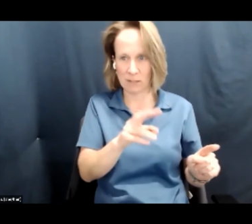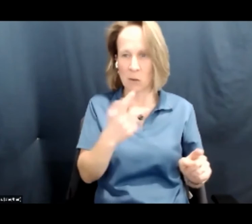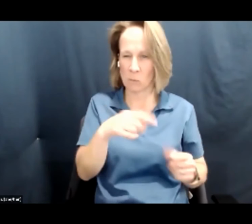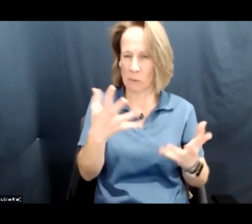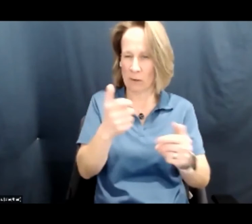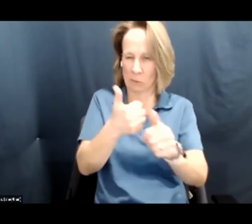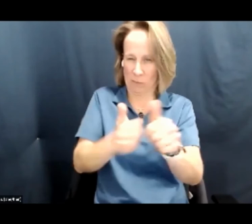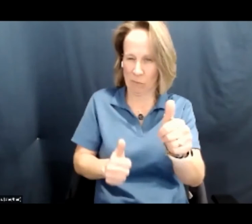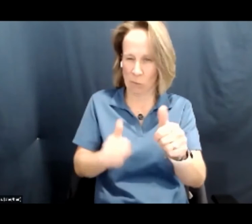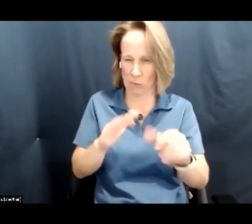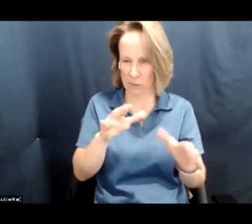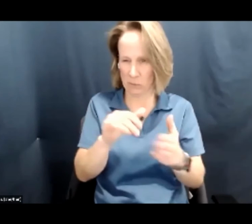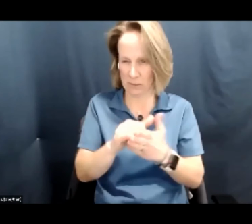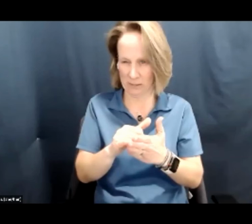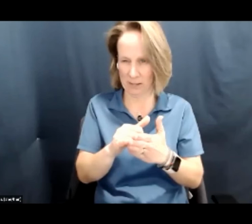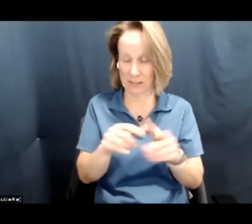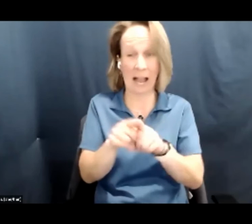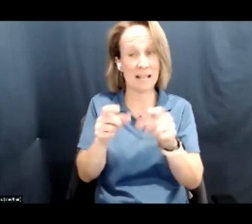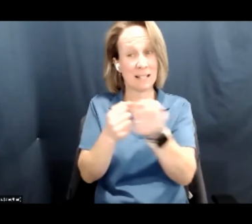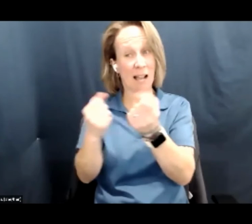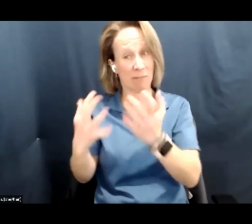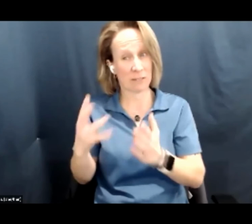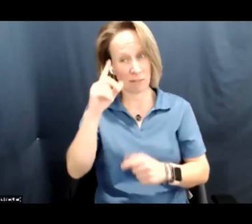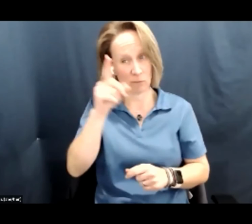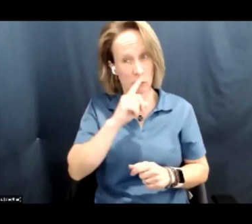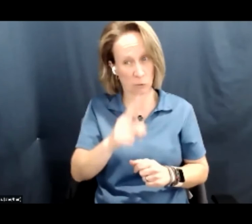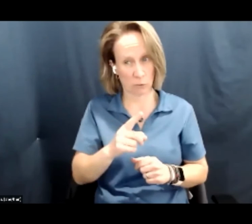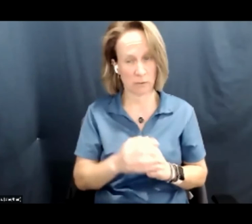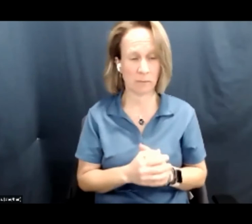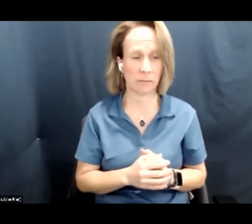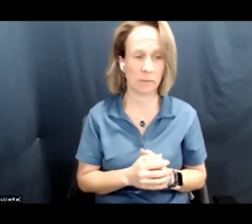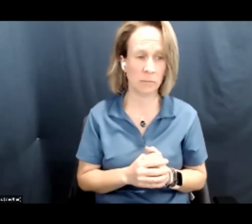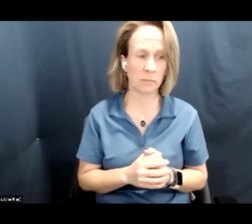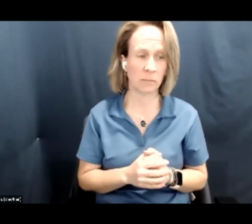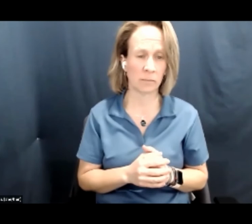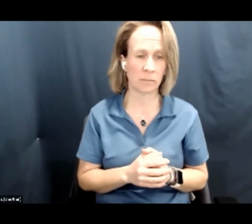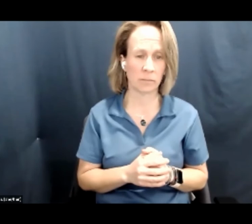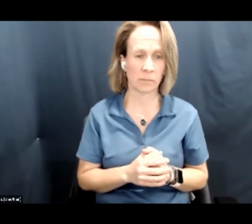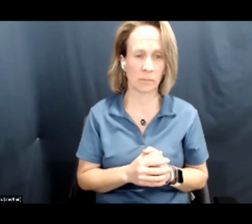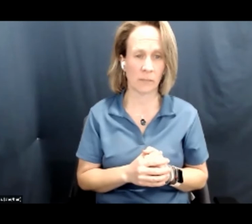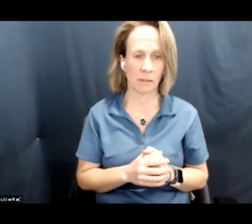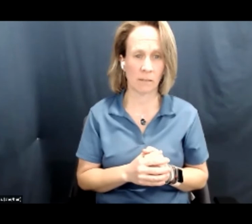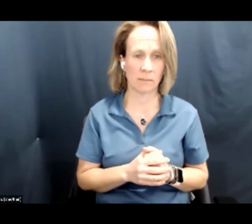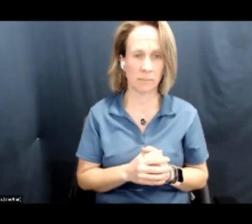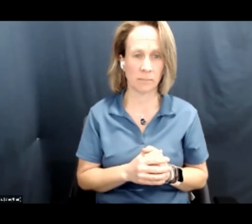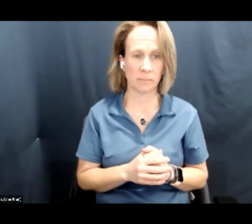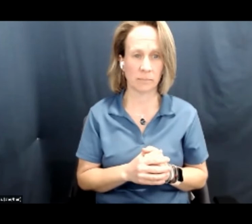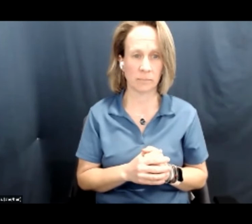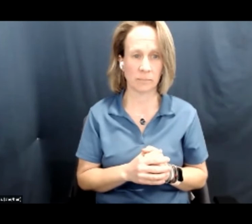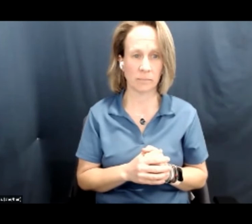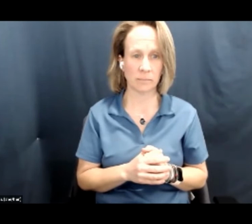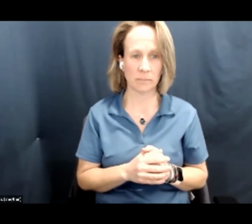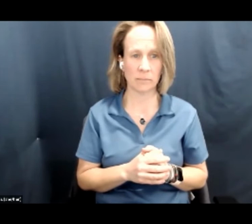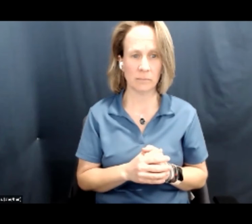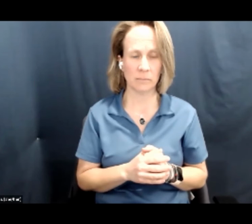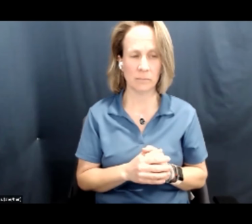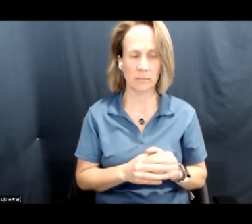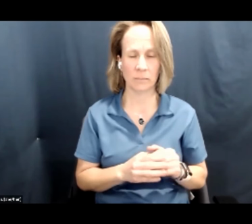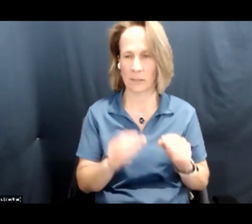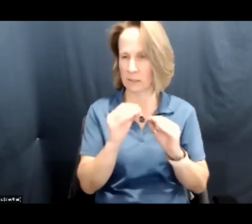that, especially as advocates. No one should have to